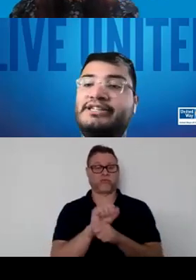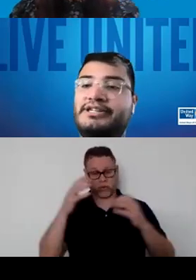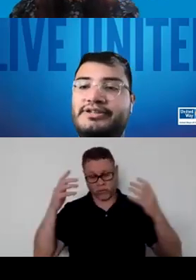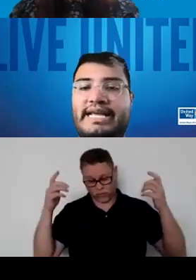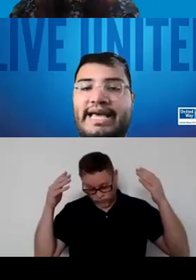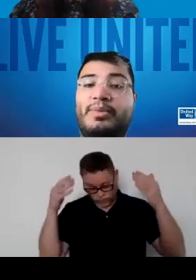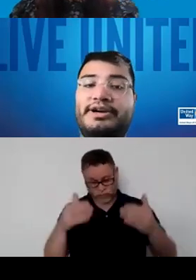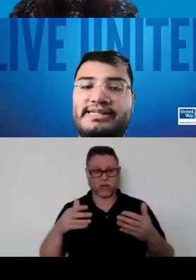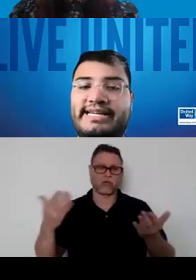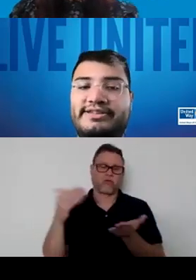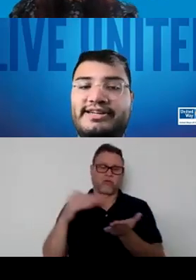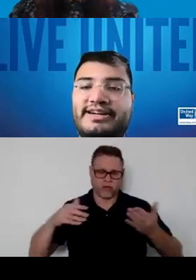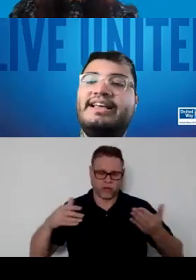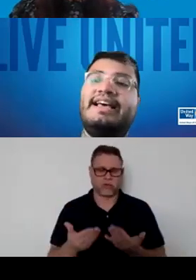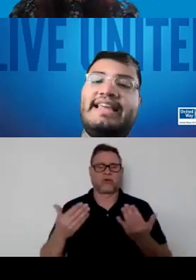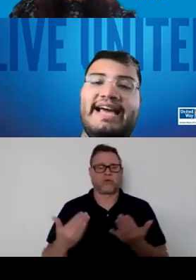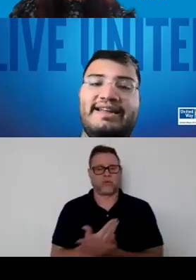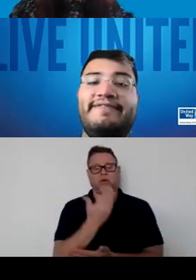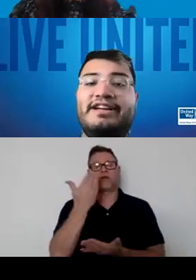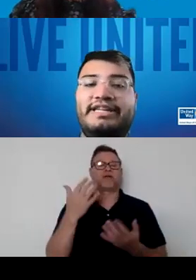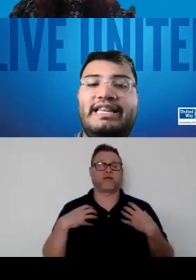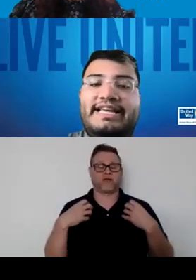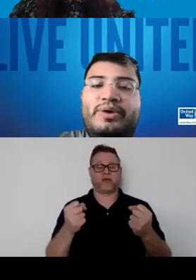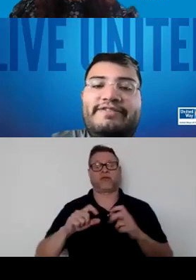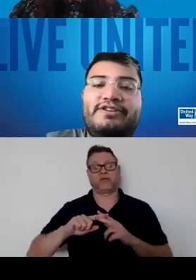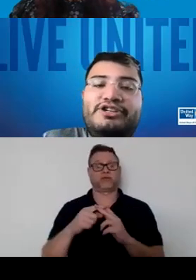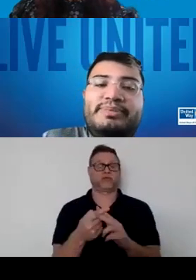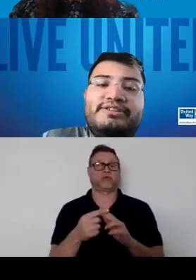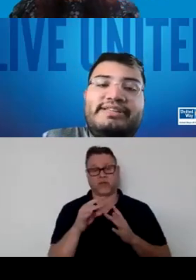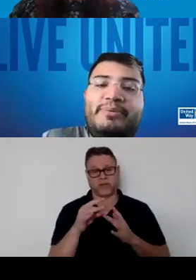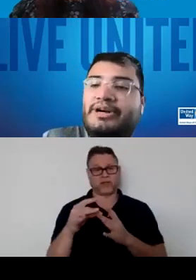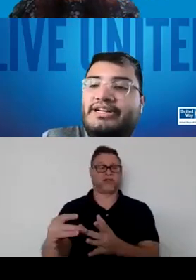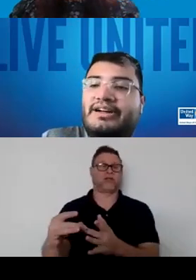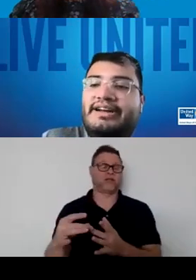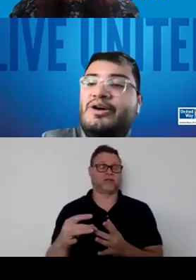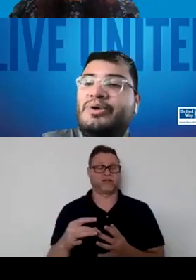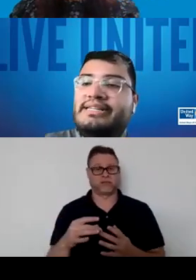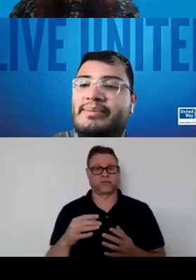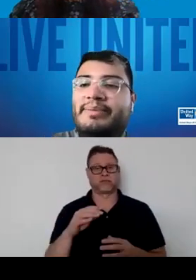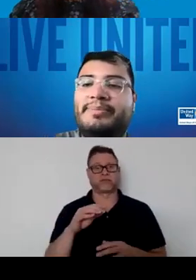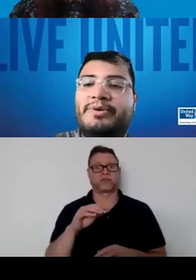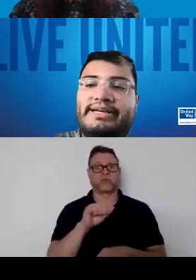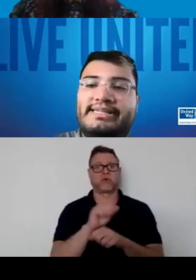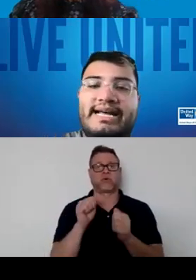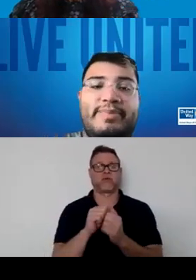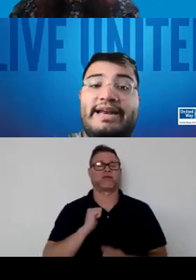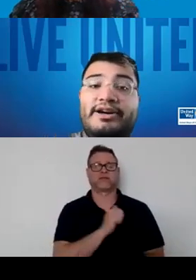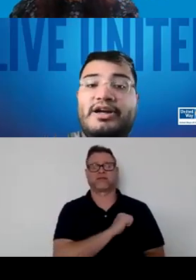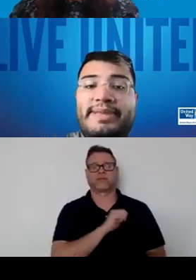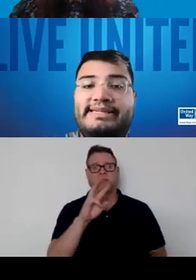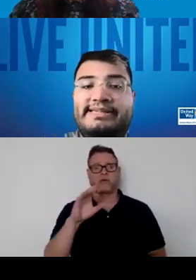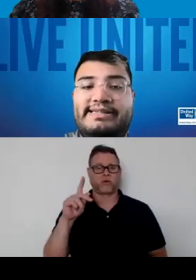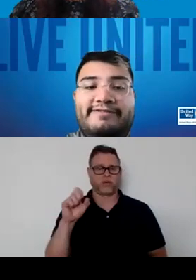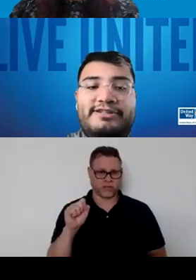on reintroducing and modernizing Healthy Start, that eventually led the way for two bills that we worked on with Assemblymember Wicks and